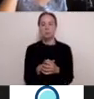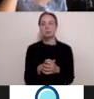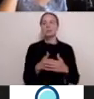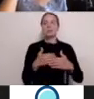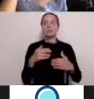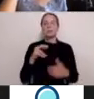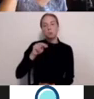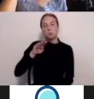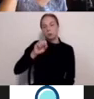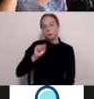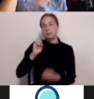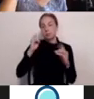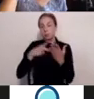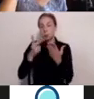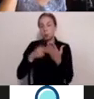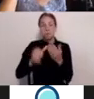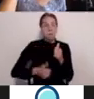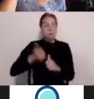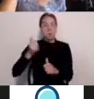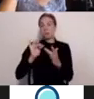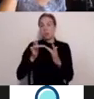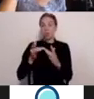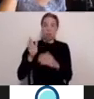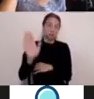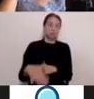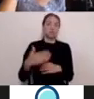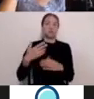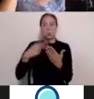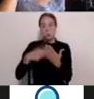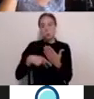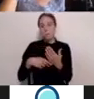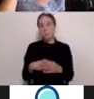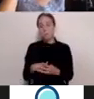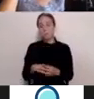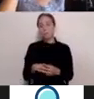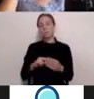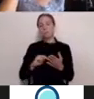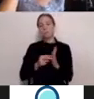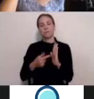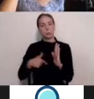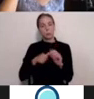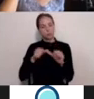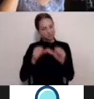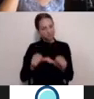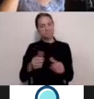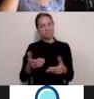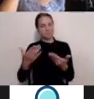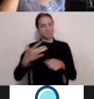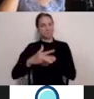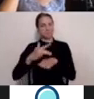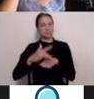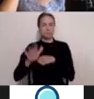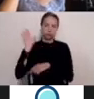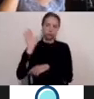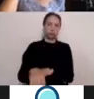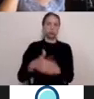an almost entirely online-based program. So that's continually something that will be available throughout the pandemic and